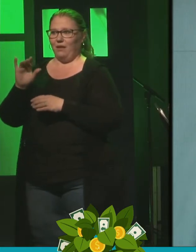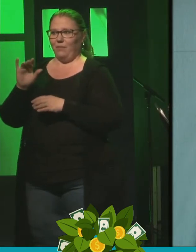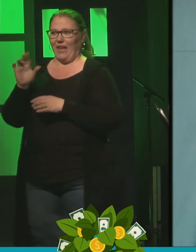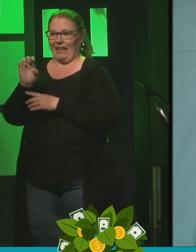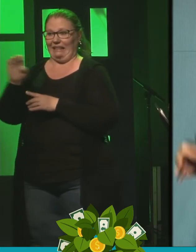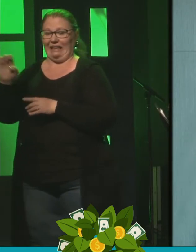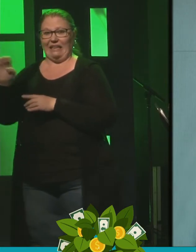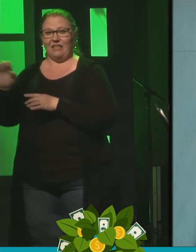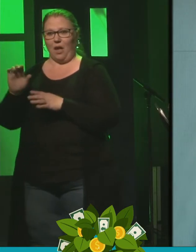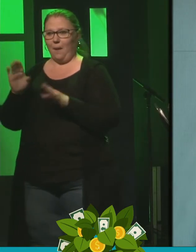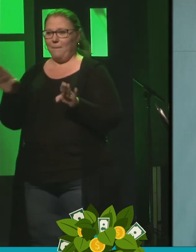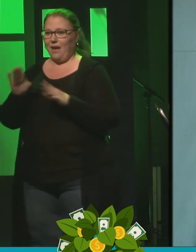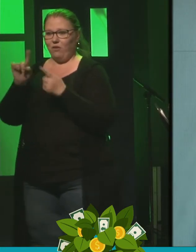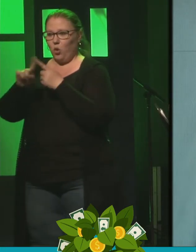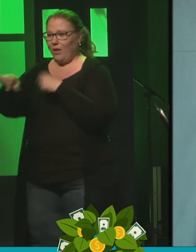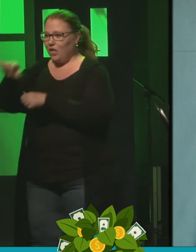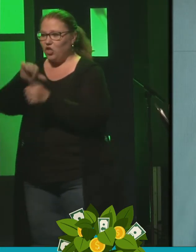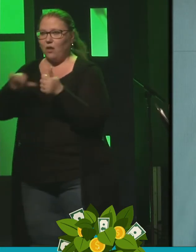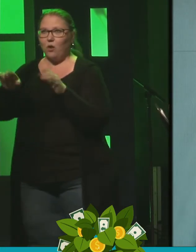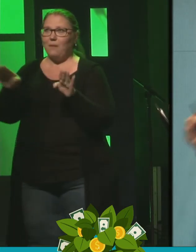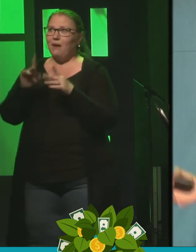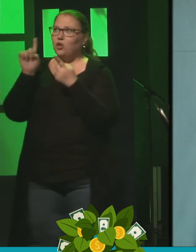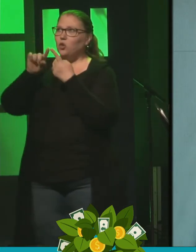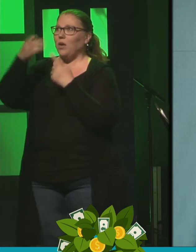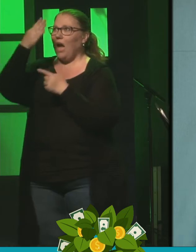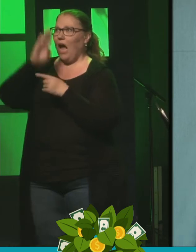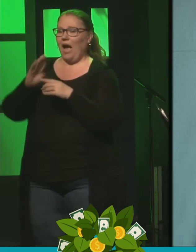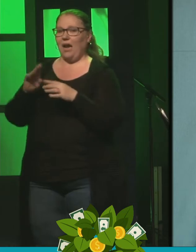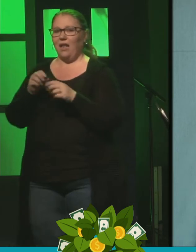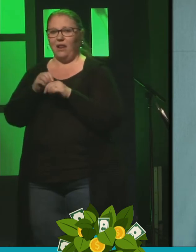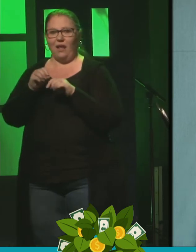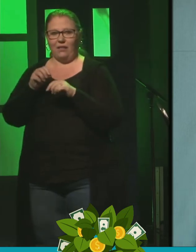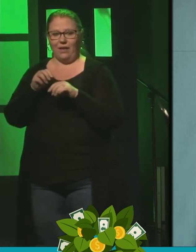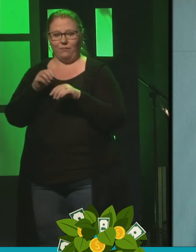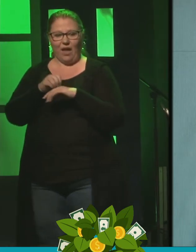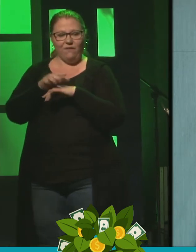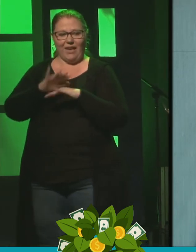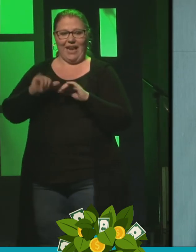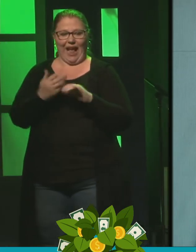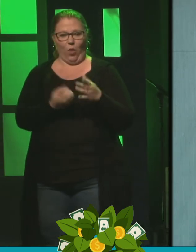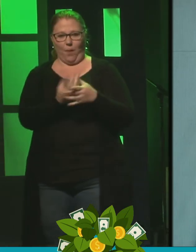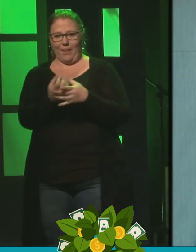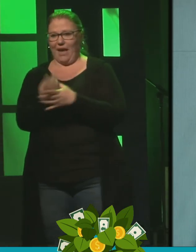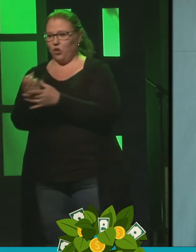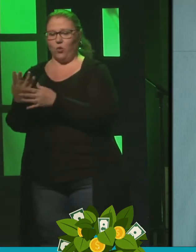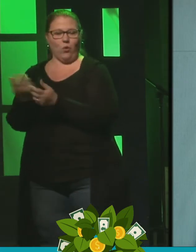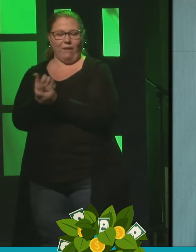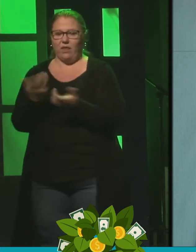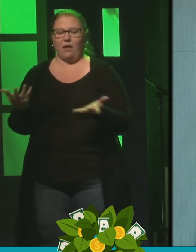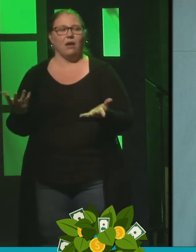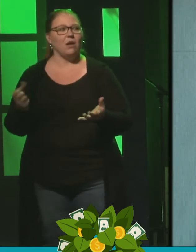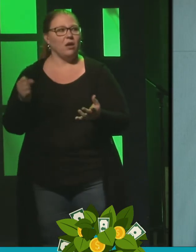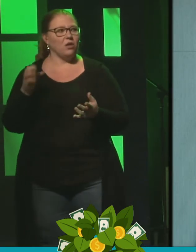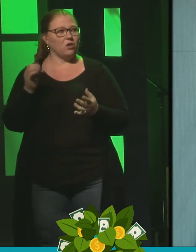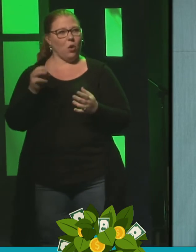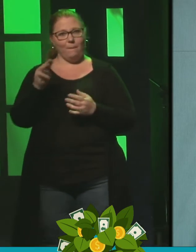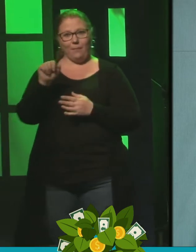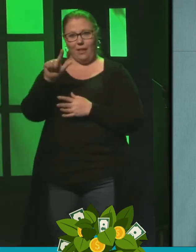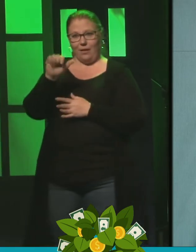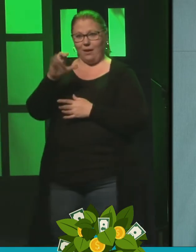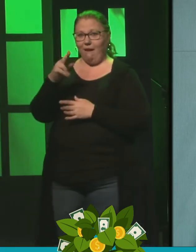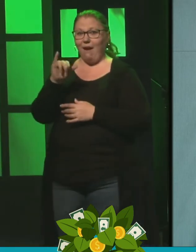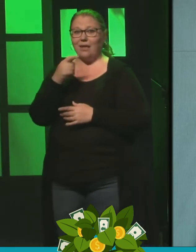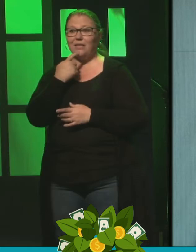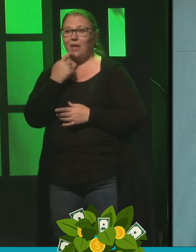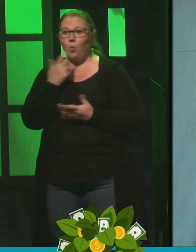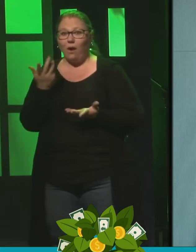behavior towards one another, your behavior towards the gods affected how crops grew, all kinds of things. Now Malachi says this, and this would have been very prevalent. Jesus